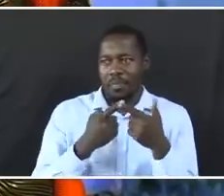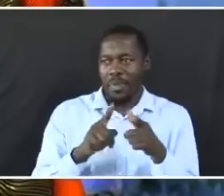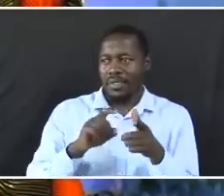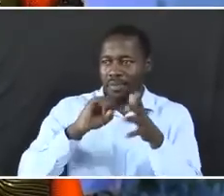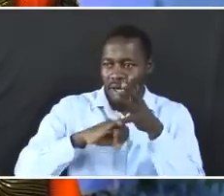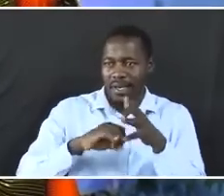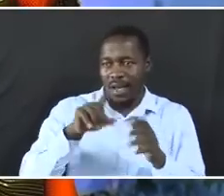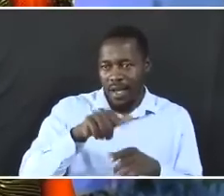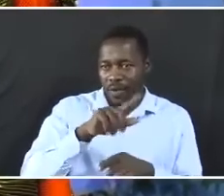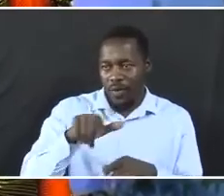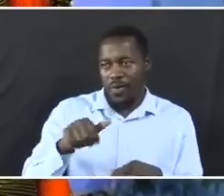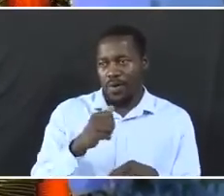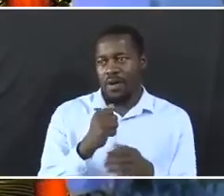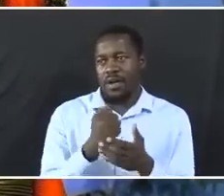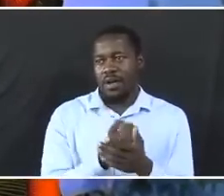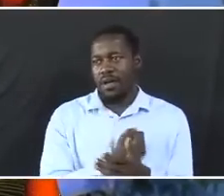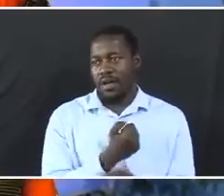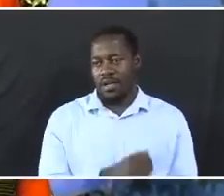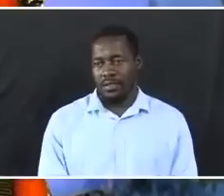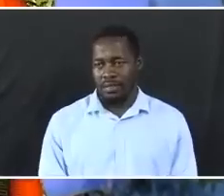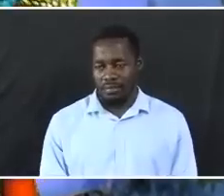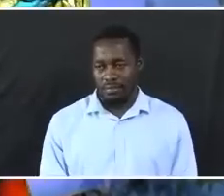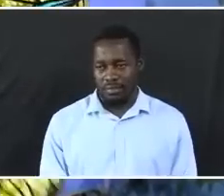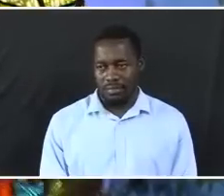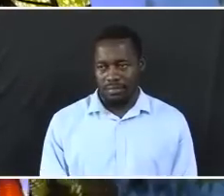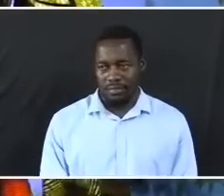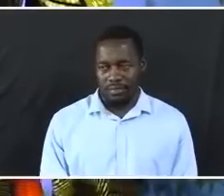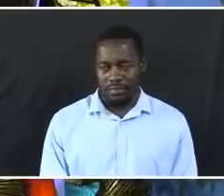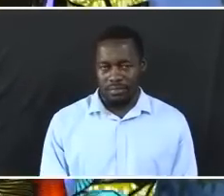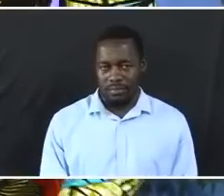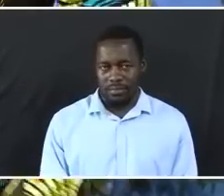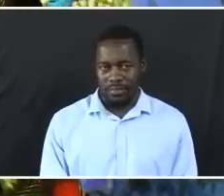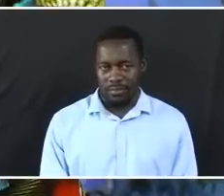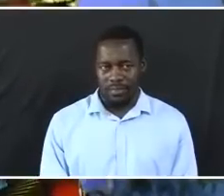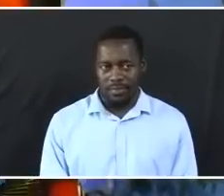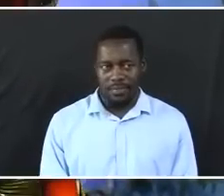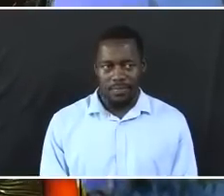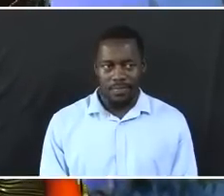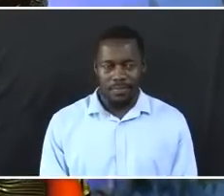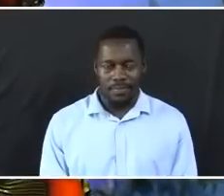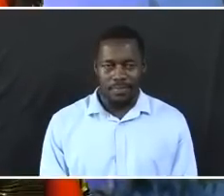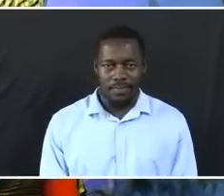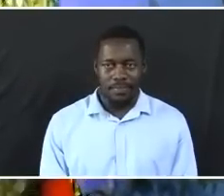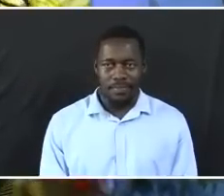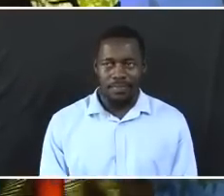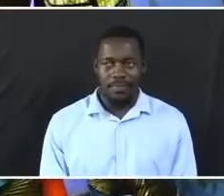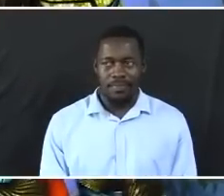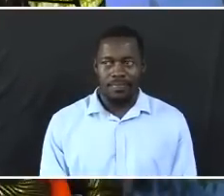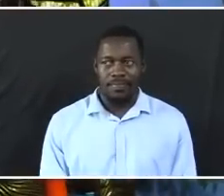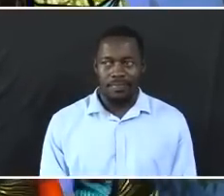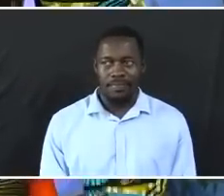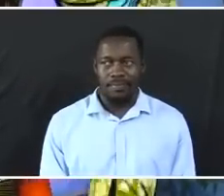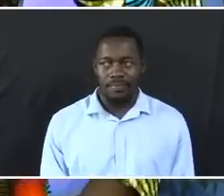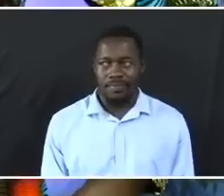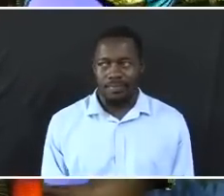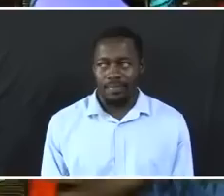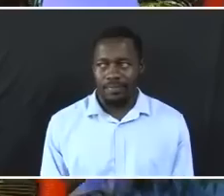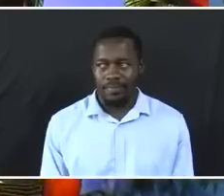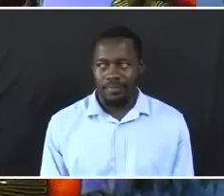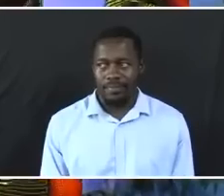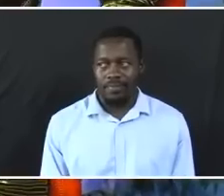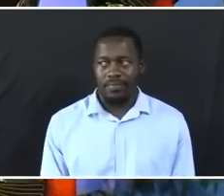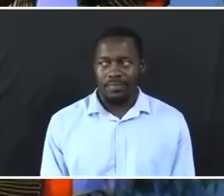accepted that he was Jacob, that is the day he received forgiveness. Otherwise, even at Laban's, he knows he's